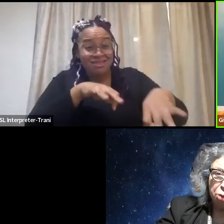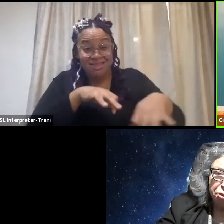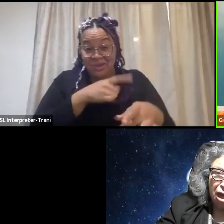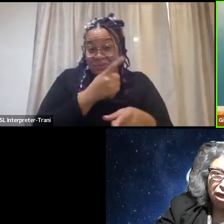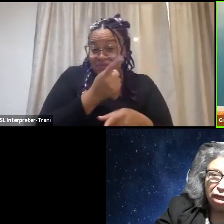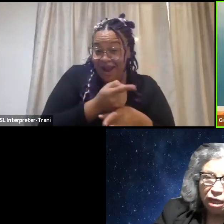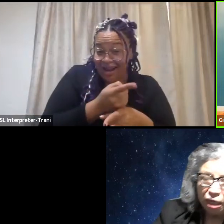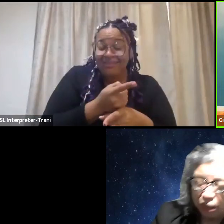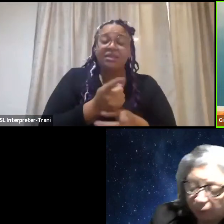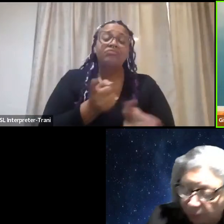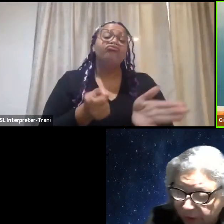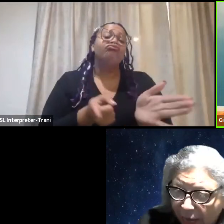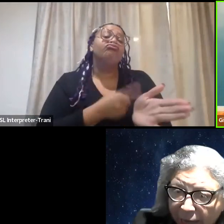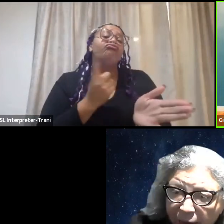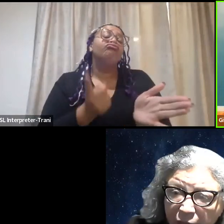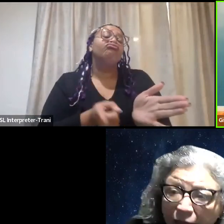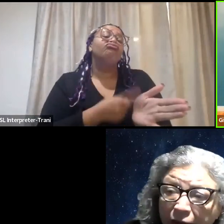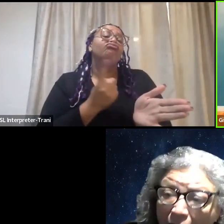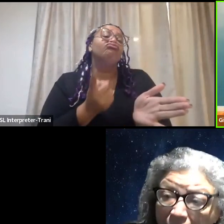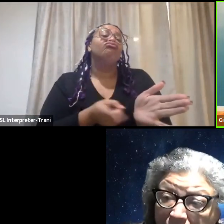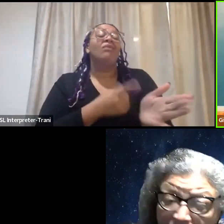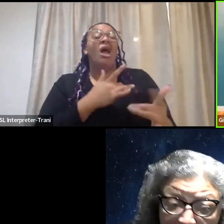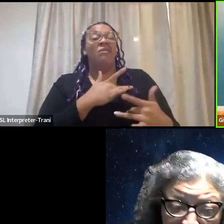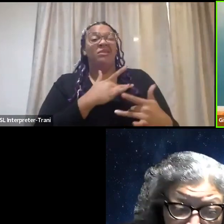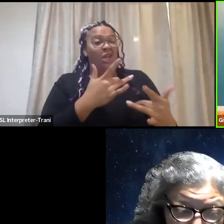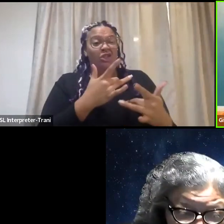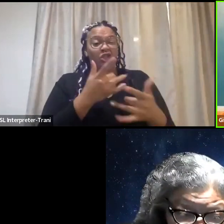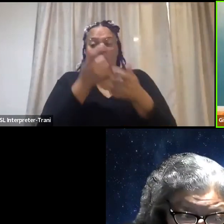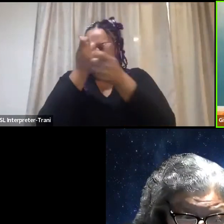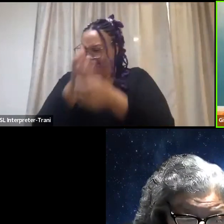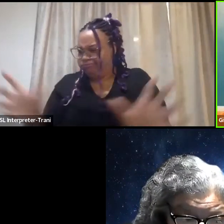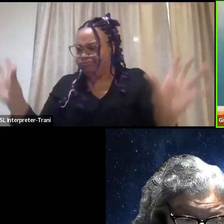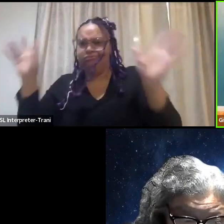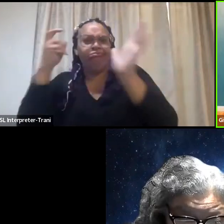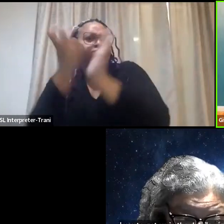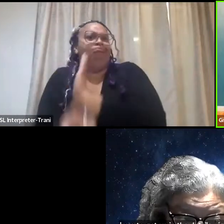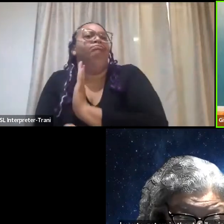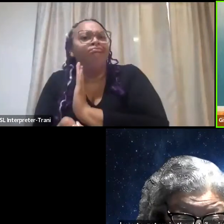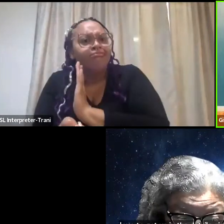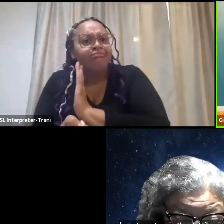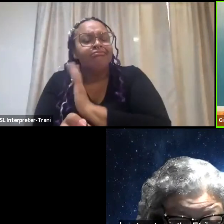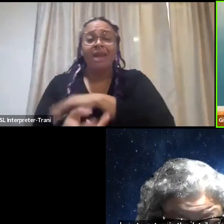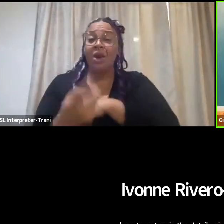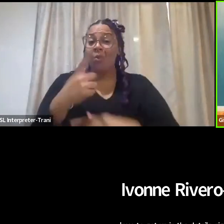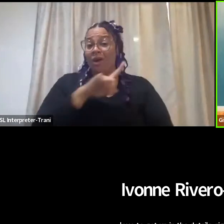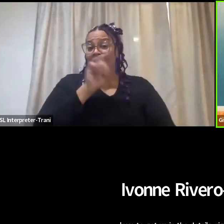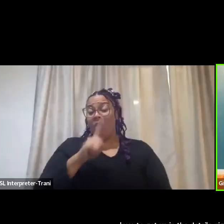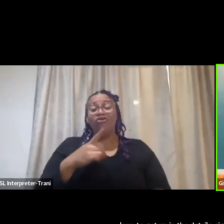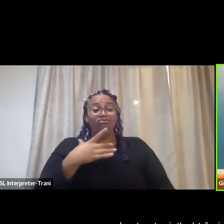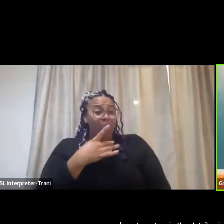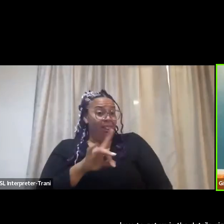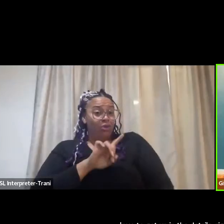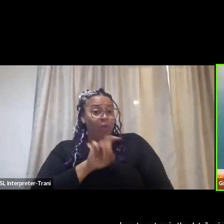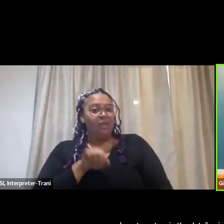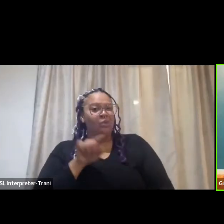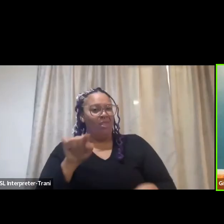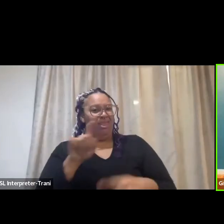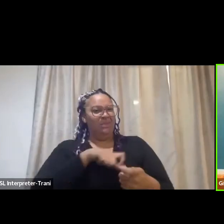sometimes we can get a little bit lost in them. And one of the questions that I really like to ask when this particular card